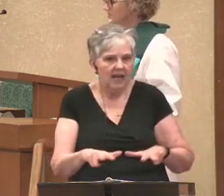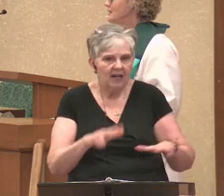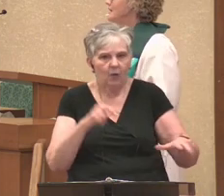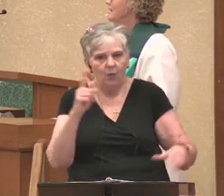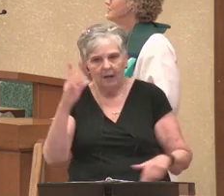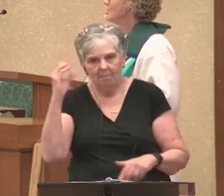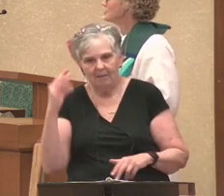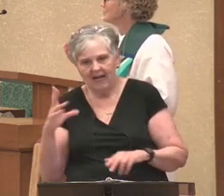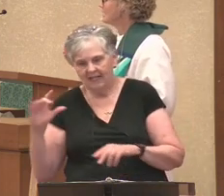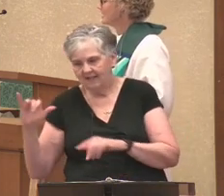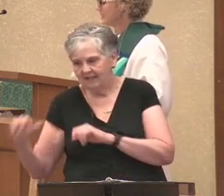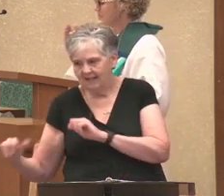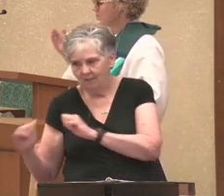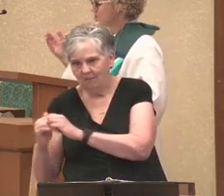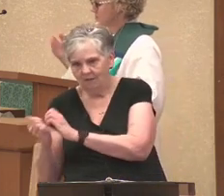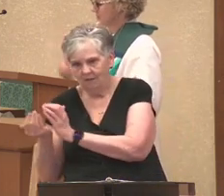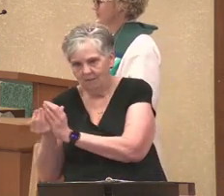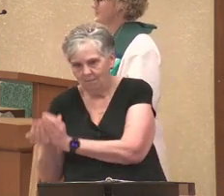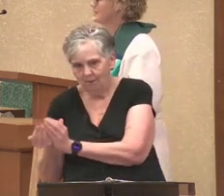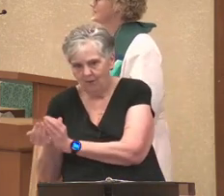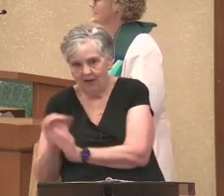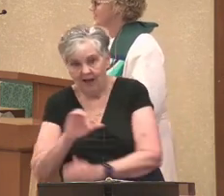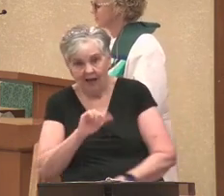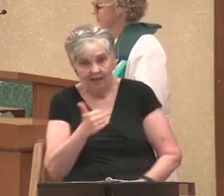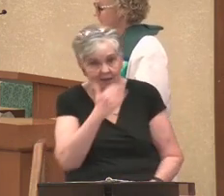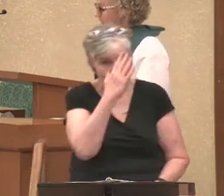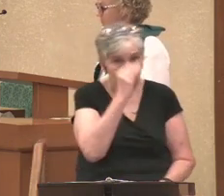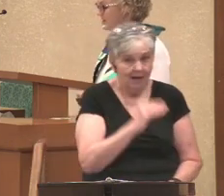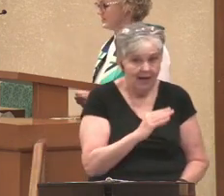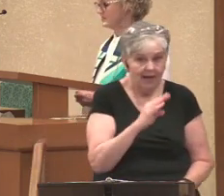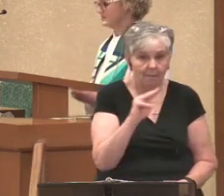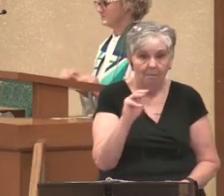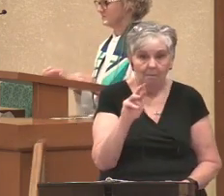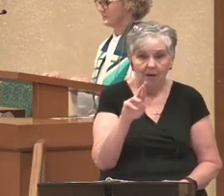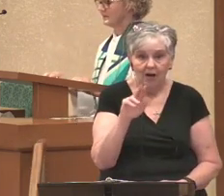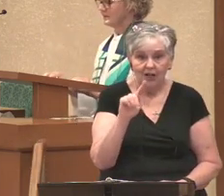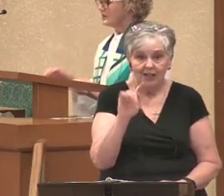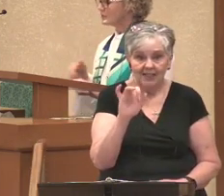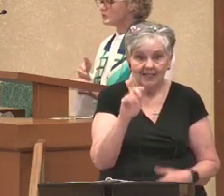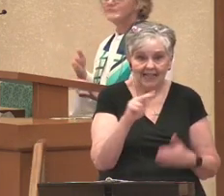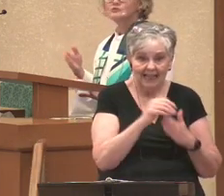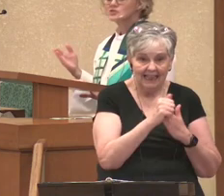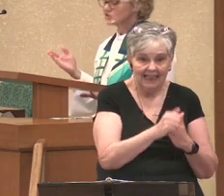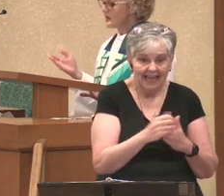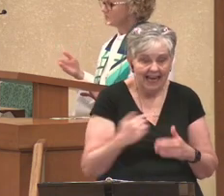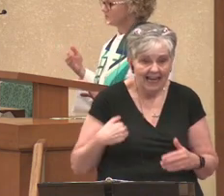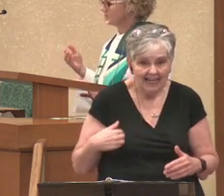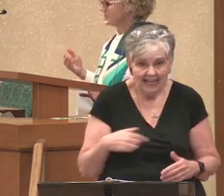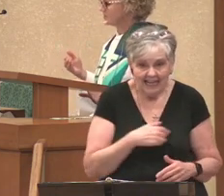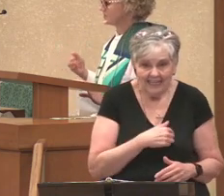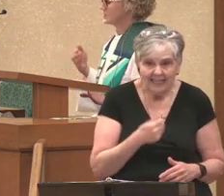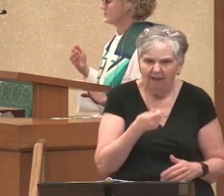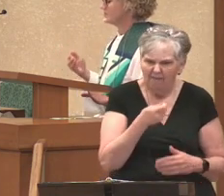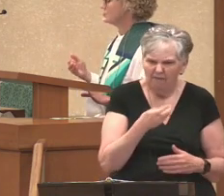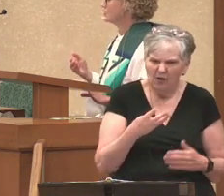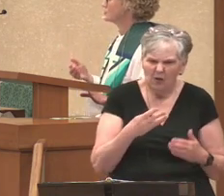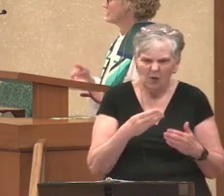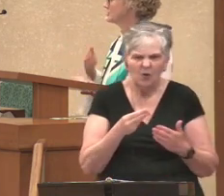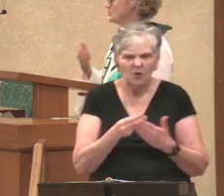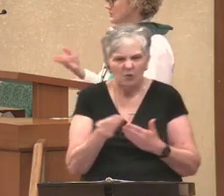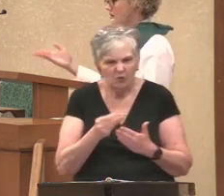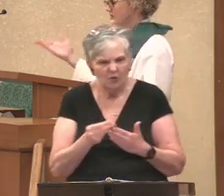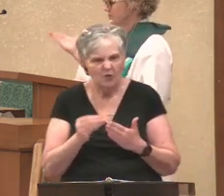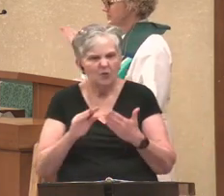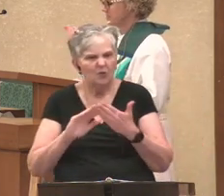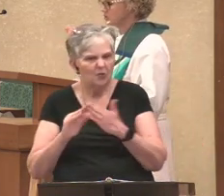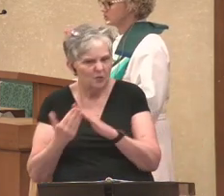boat, and the other man, Martin, led us on the hike. There were a few shops and places to get food and